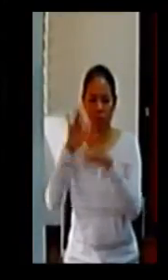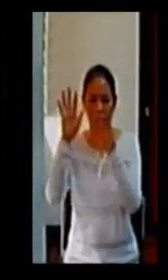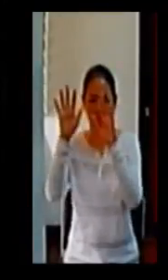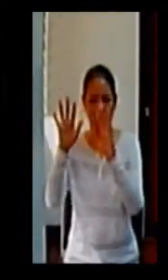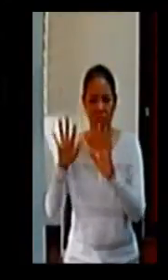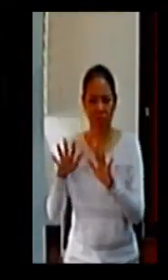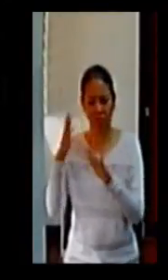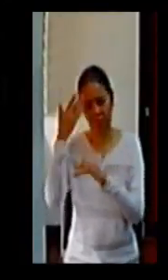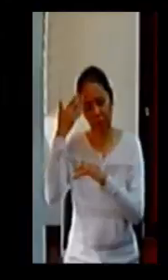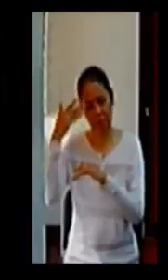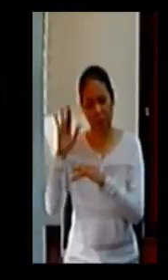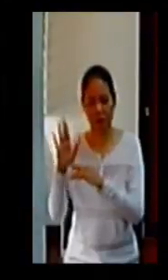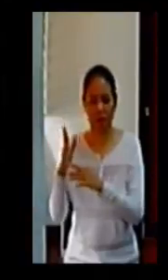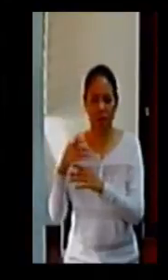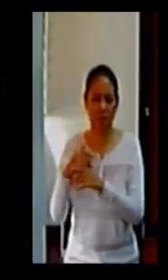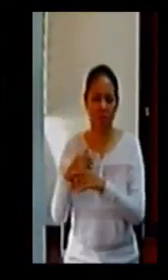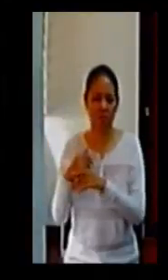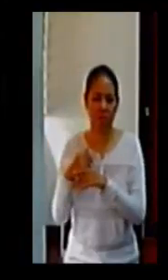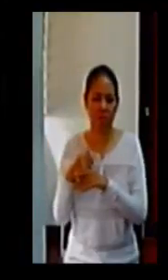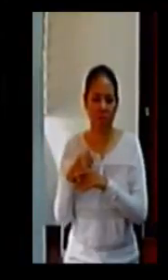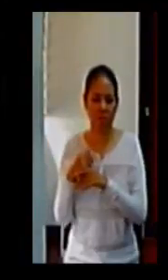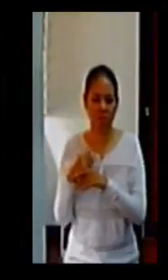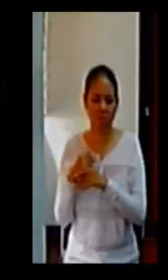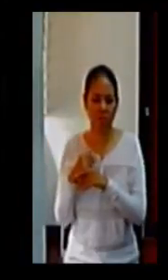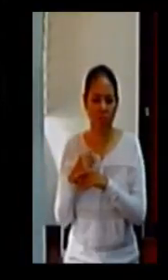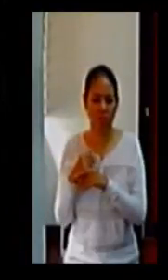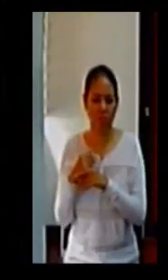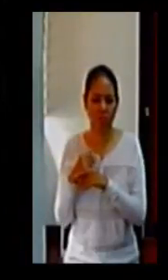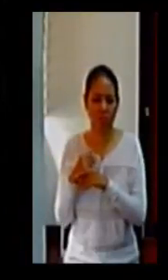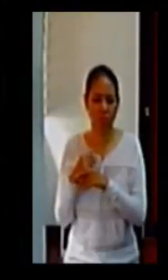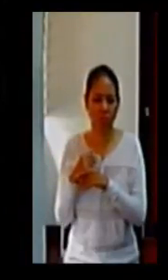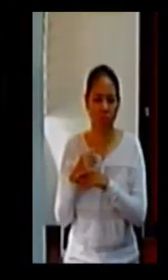mo alam, ganun po.